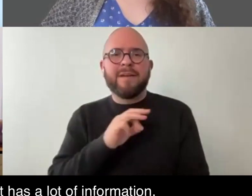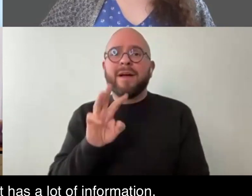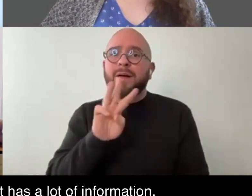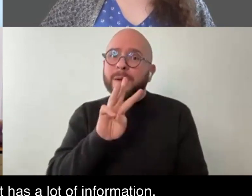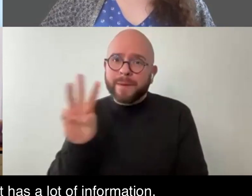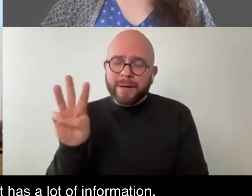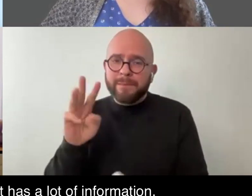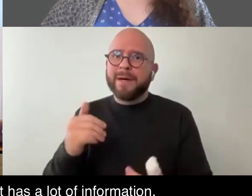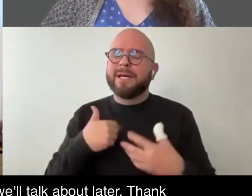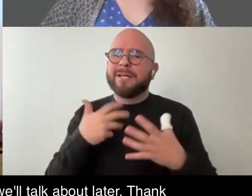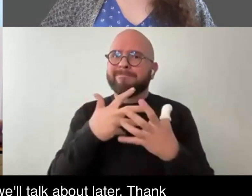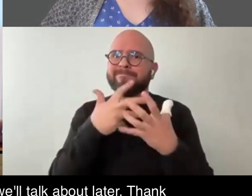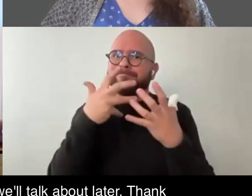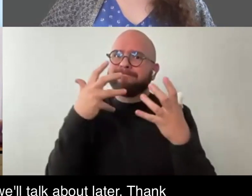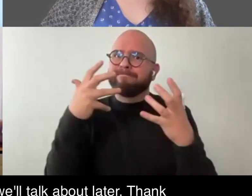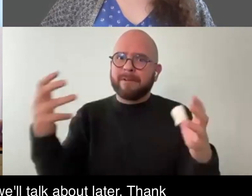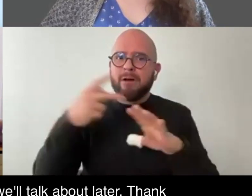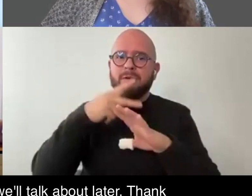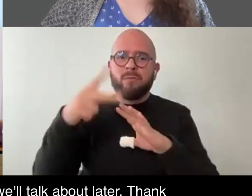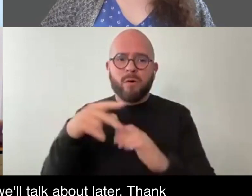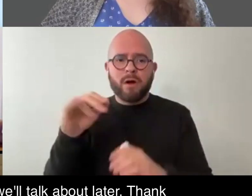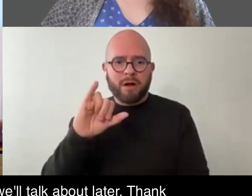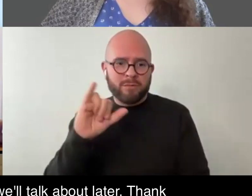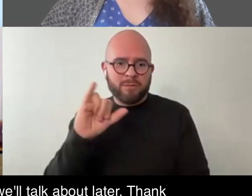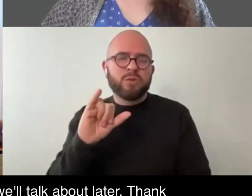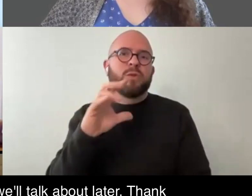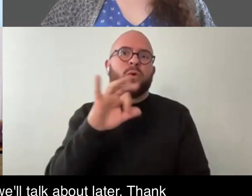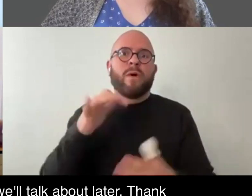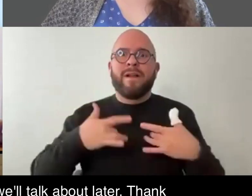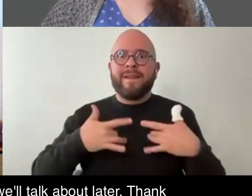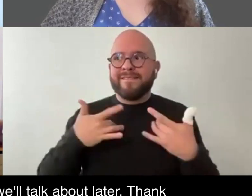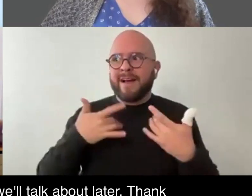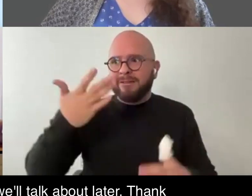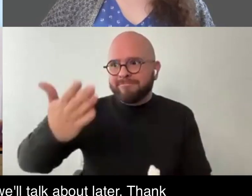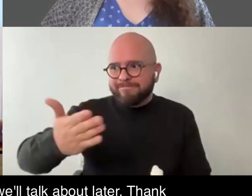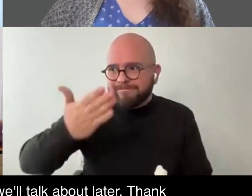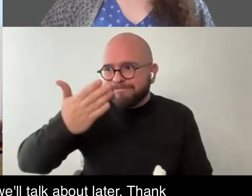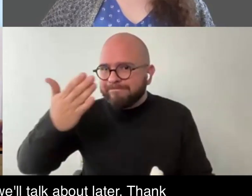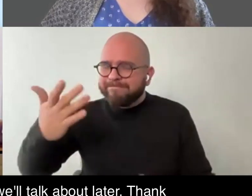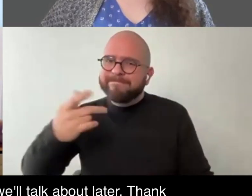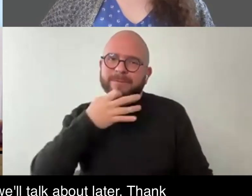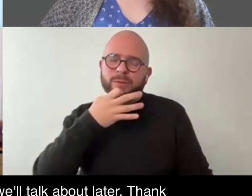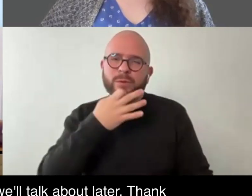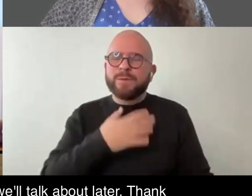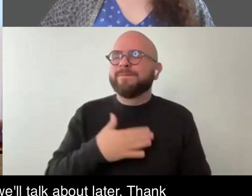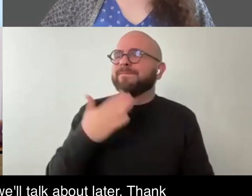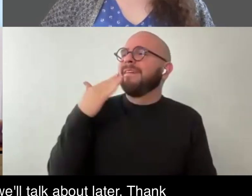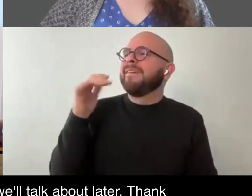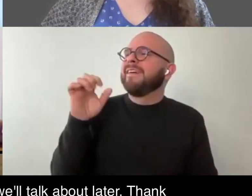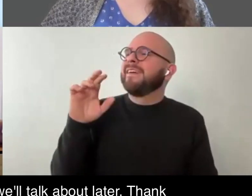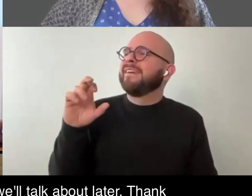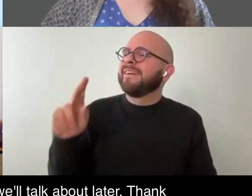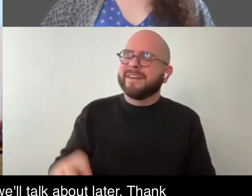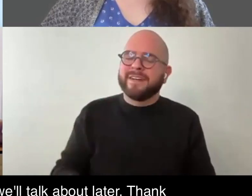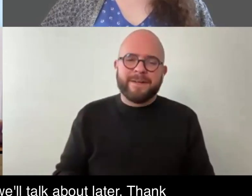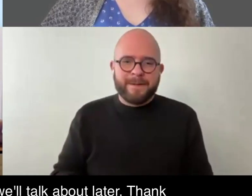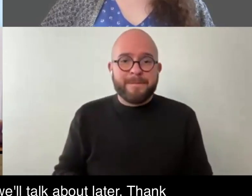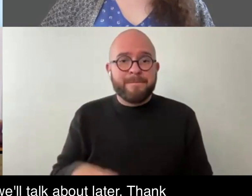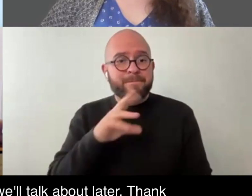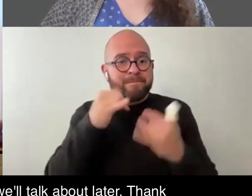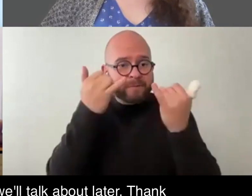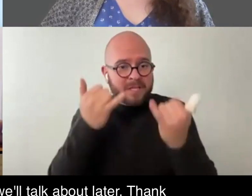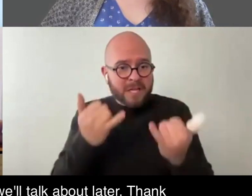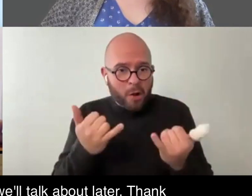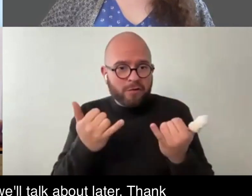of programs, and we have upcoming events, which we'll talk about later. Thank you, Eric. And now I would